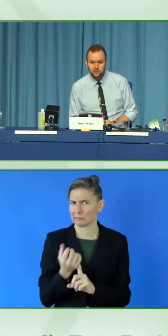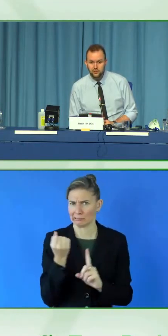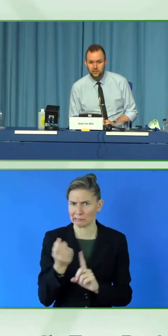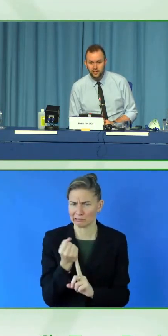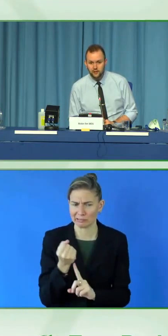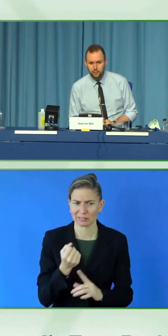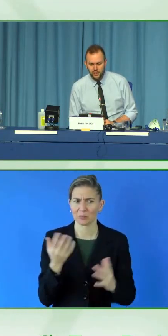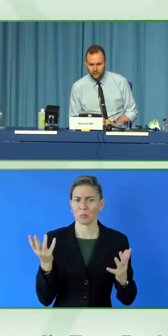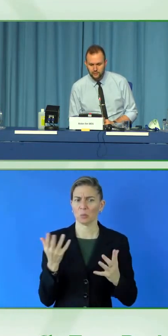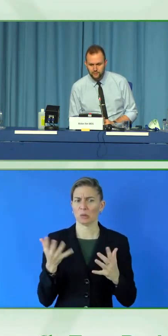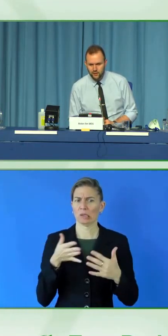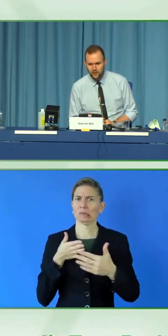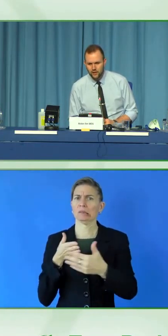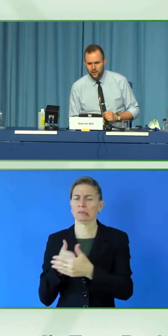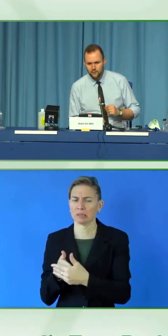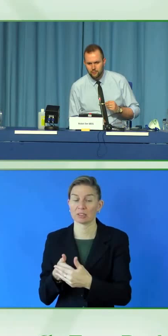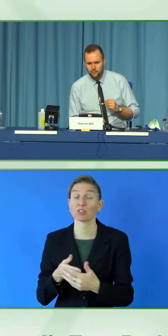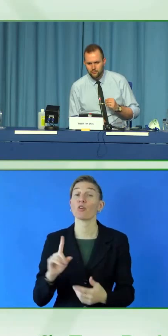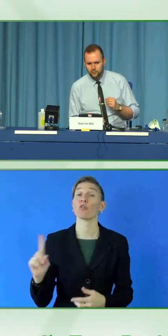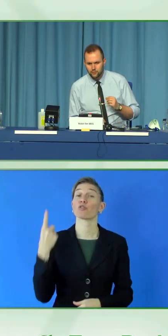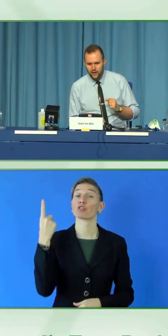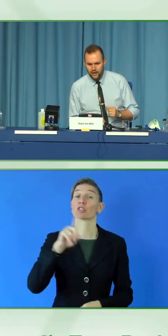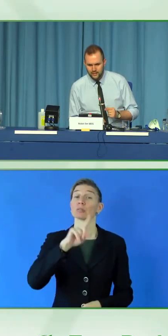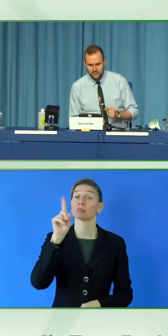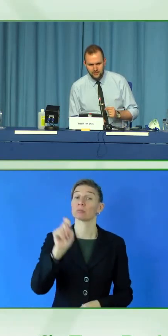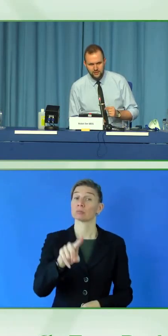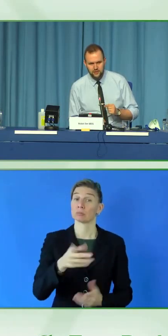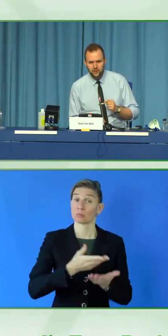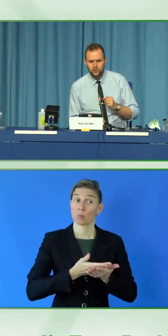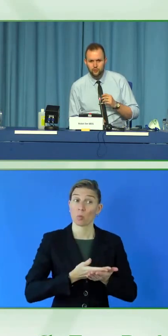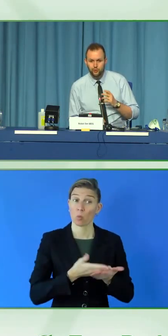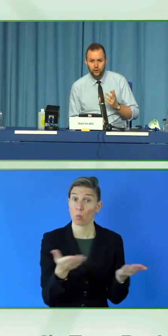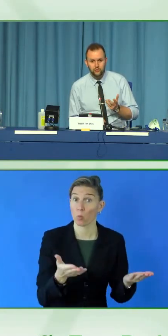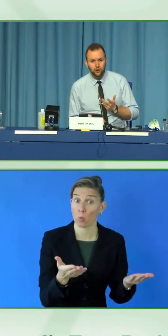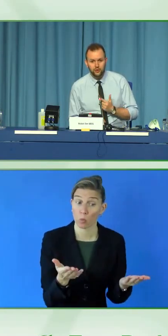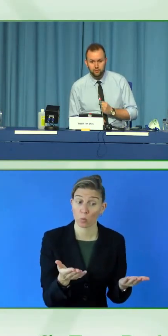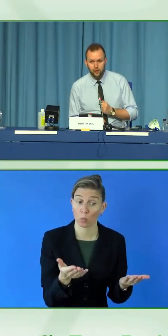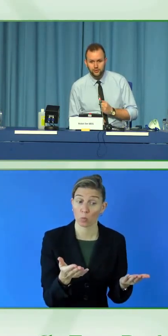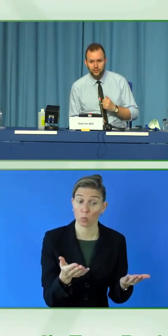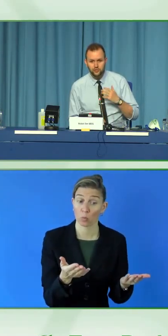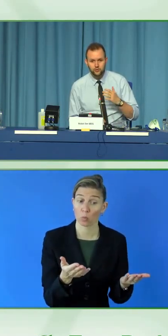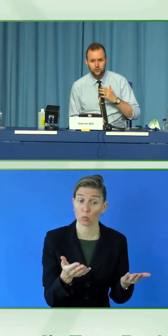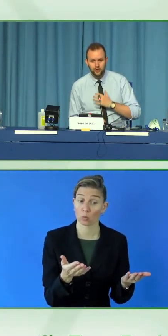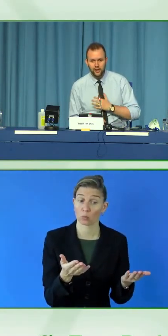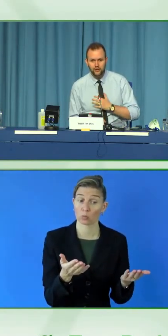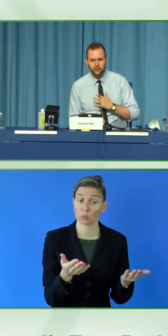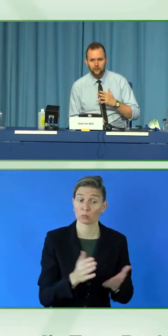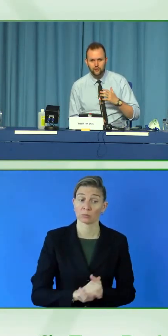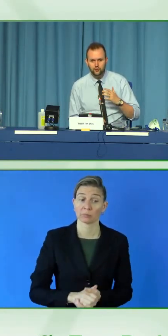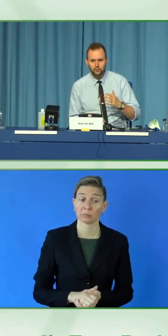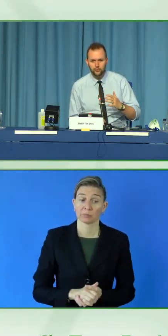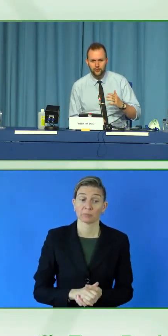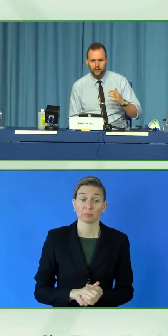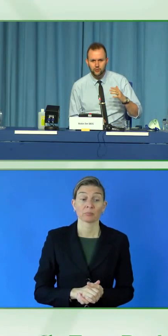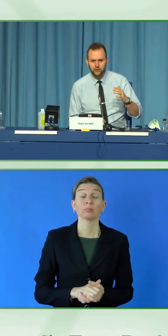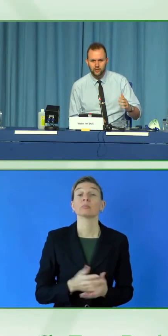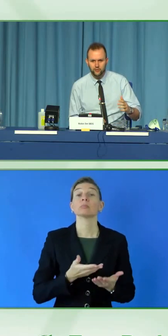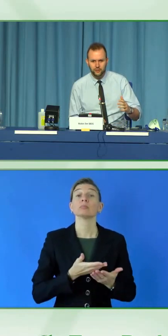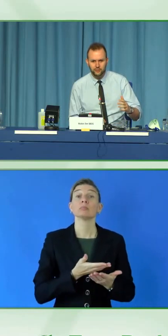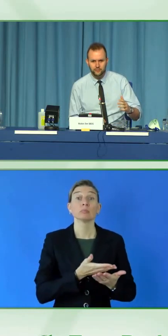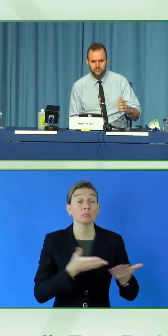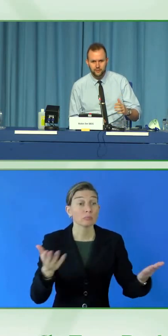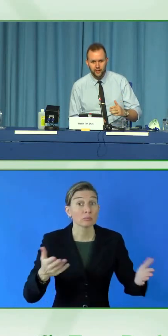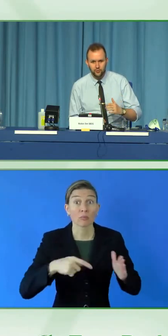a question to the entire panel to ask, throughout all your projects, sooner or later, you'll be working